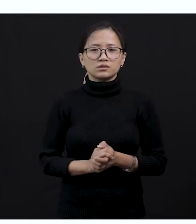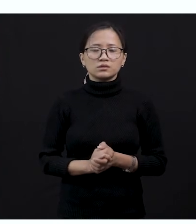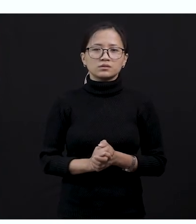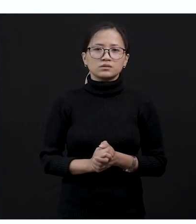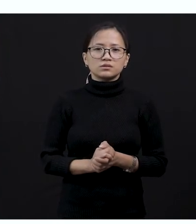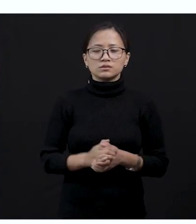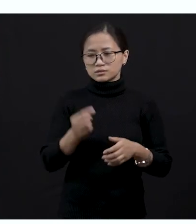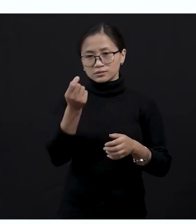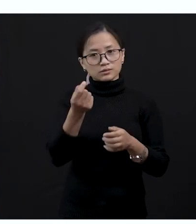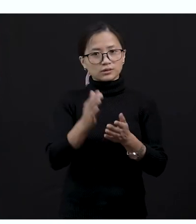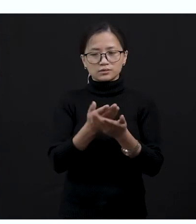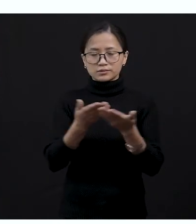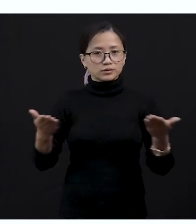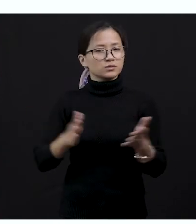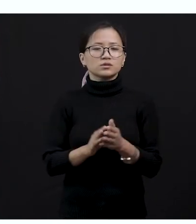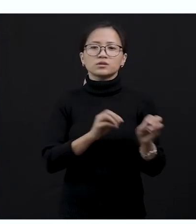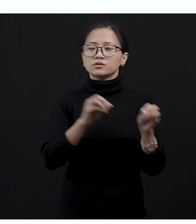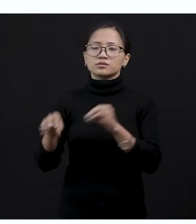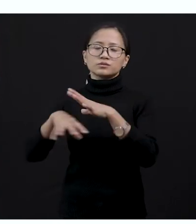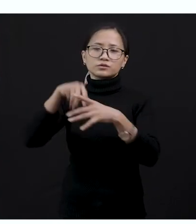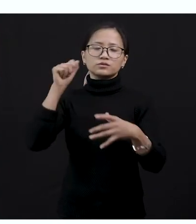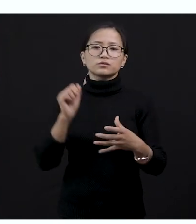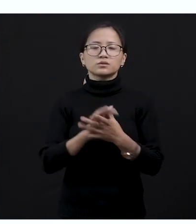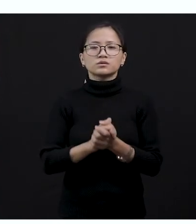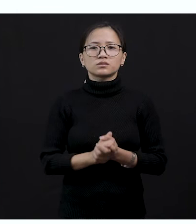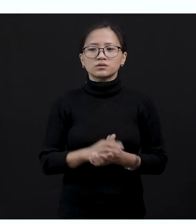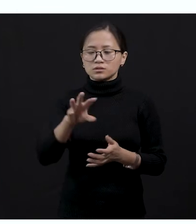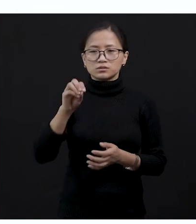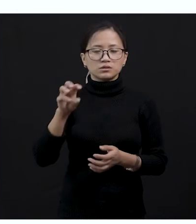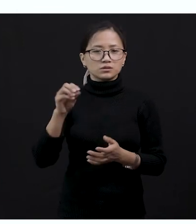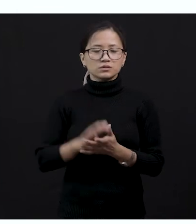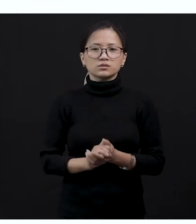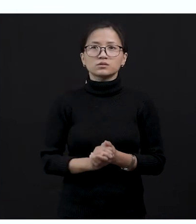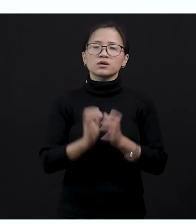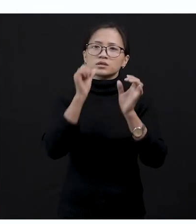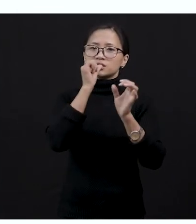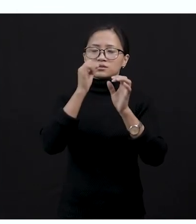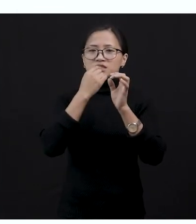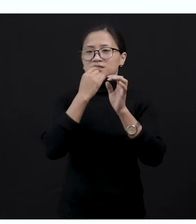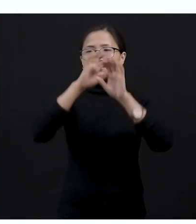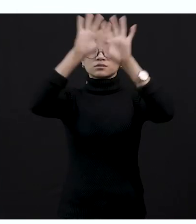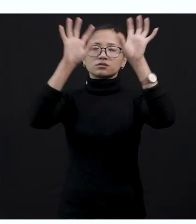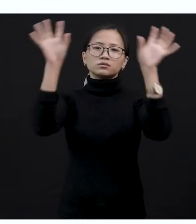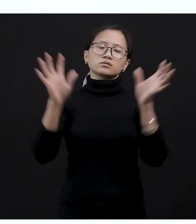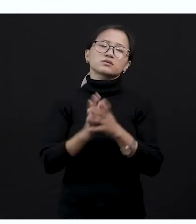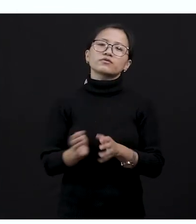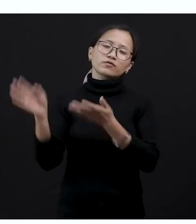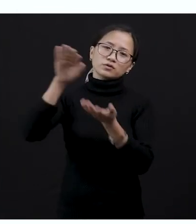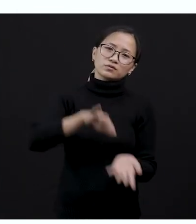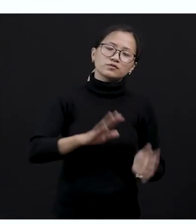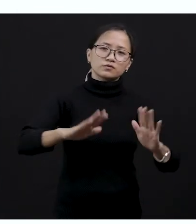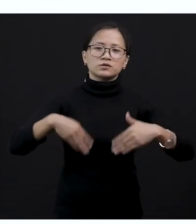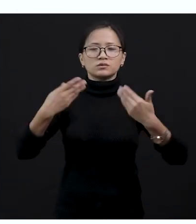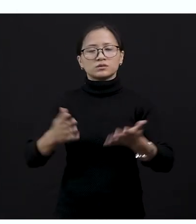steam like thing moves up, okay? And then it is collected in the clouds and then it falls down as rain. So